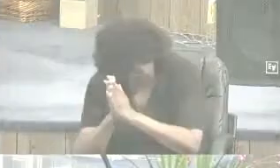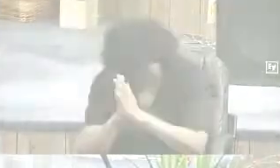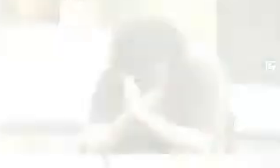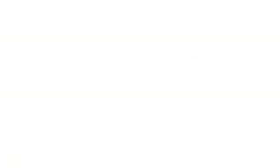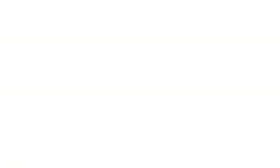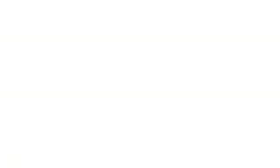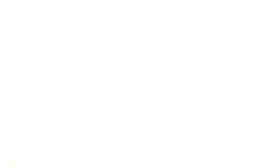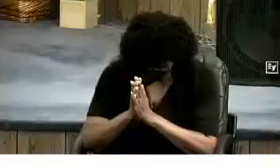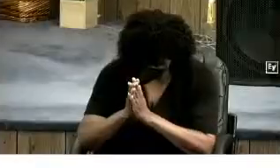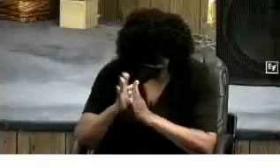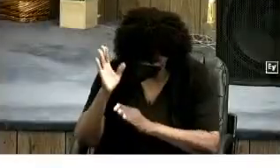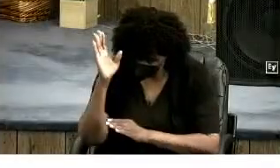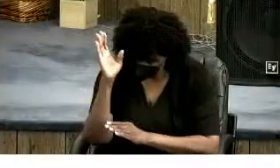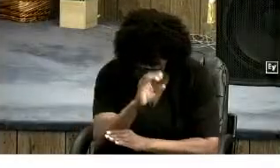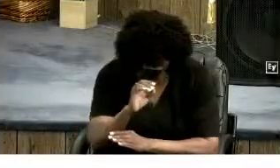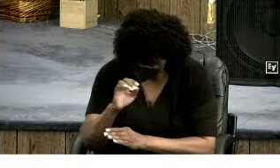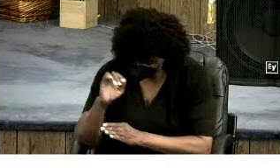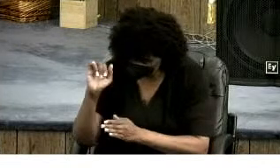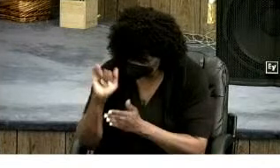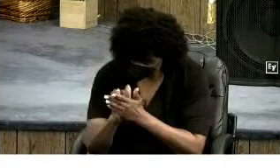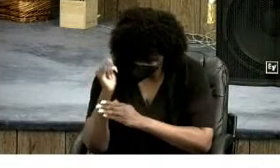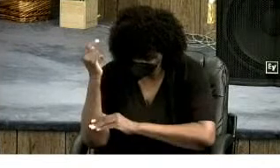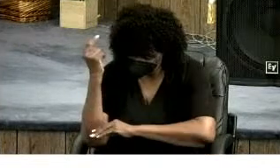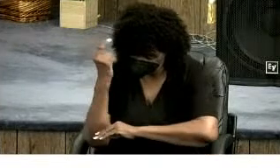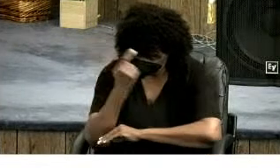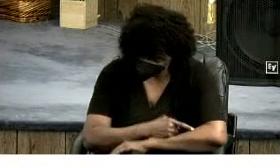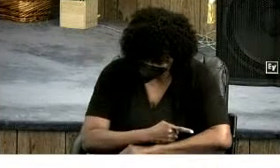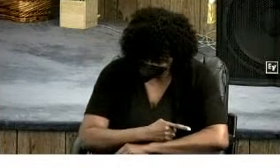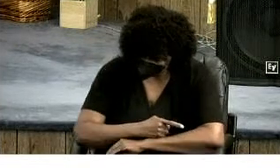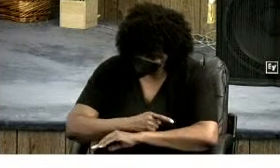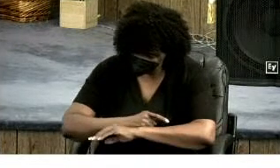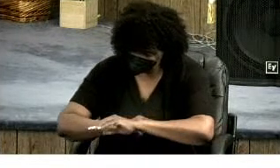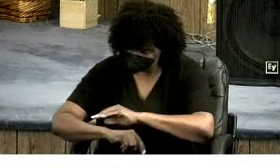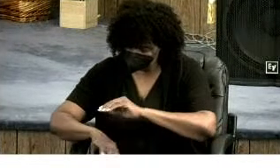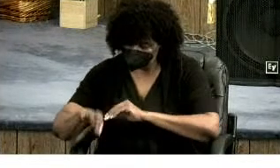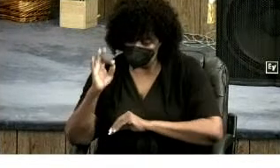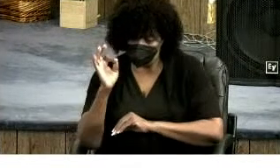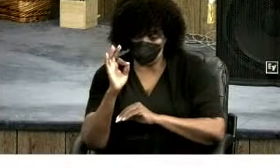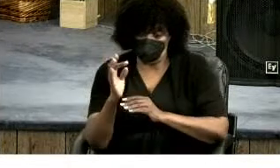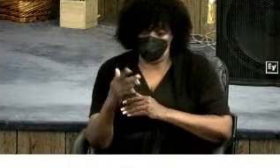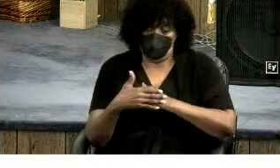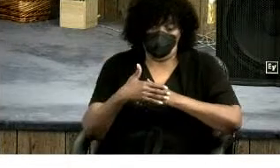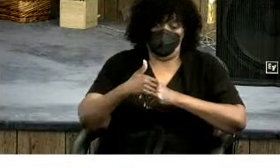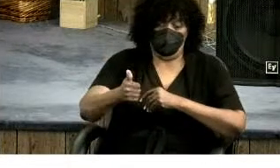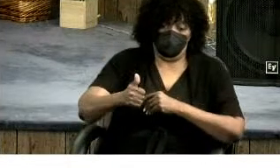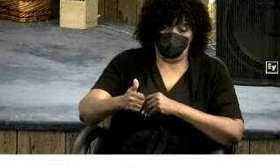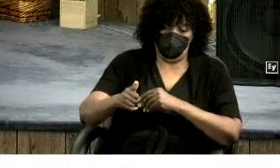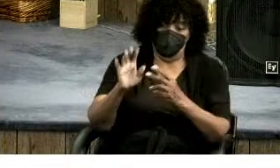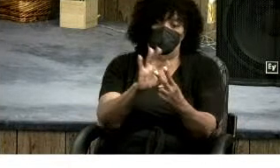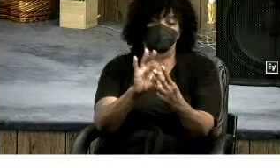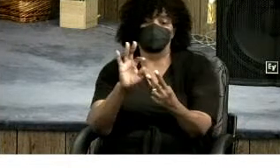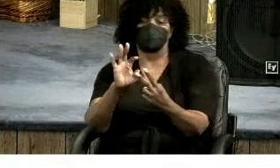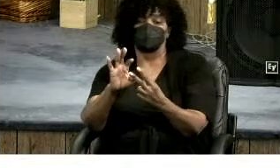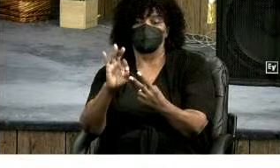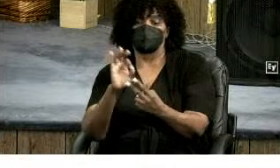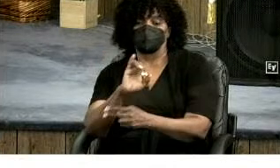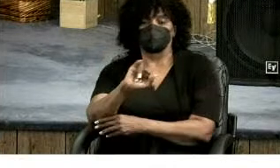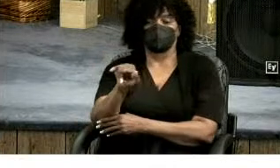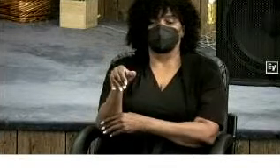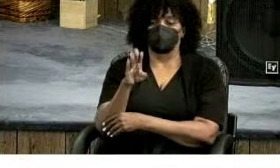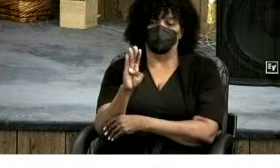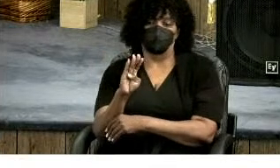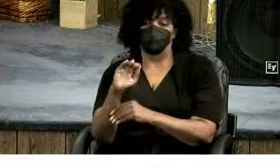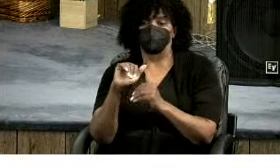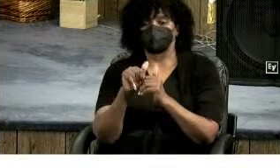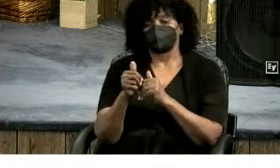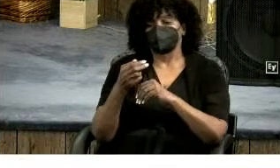prayed." Oh man, I missed the day when preachers were called instead of choose a career. A preacher that chooses a career tries to figure out